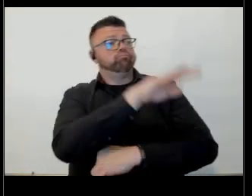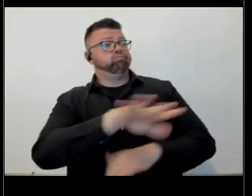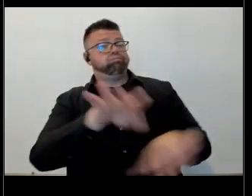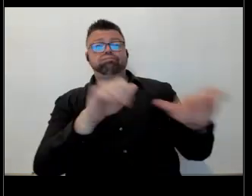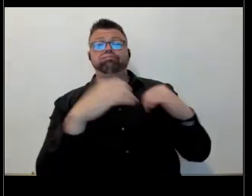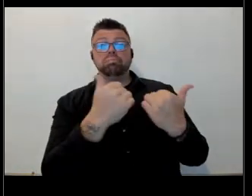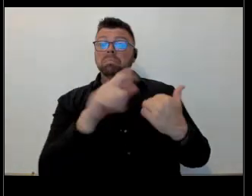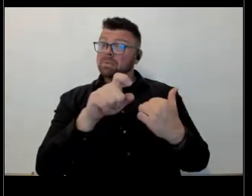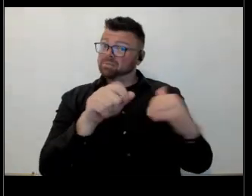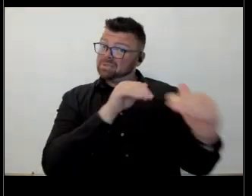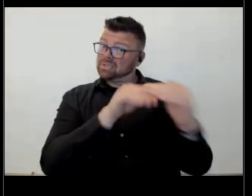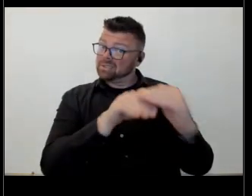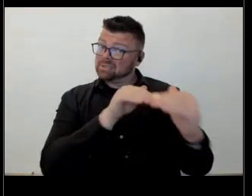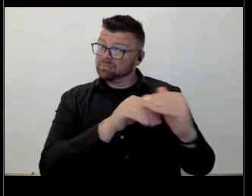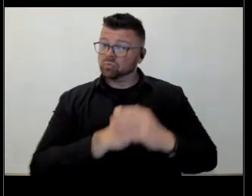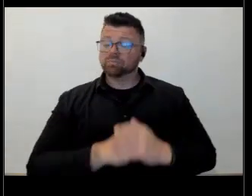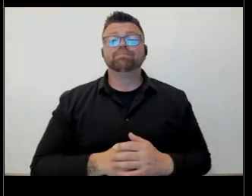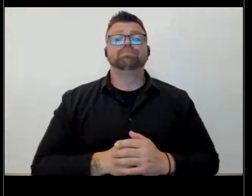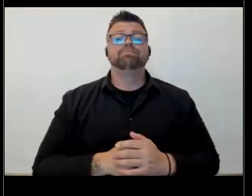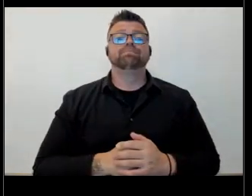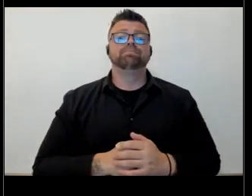accessible.